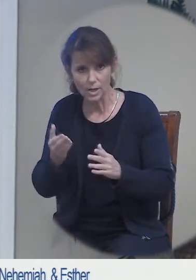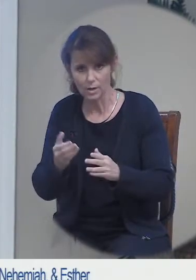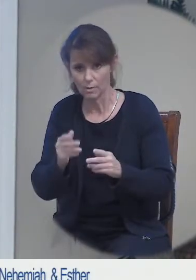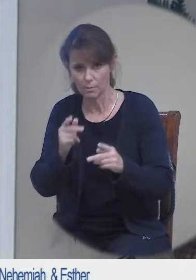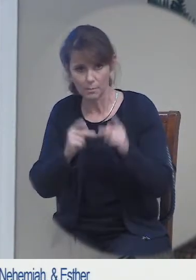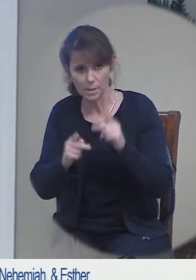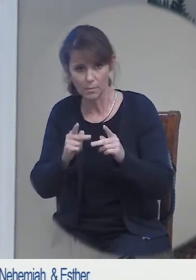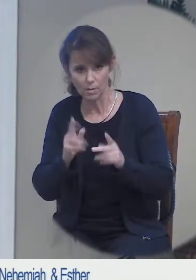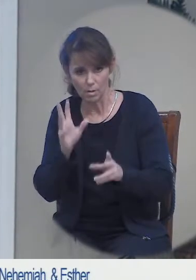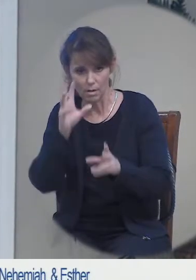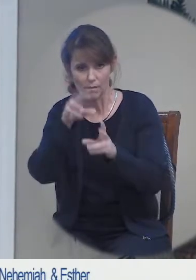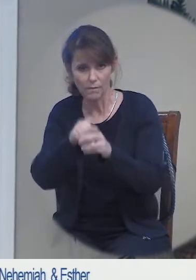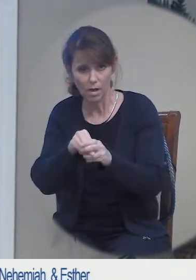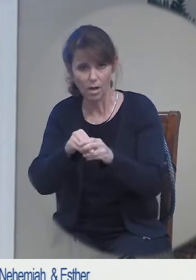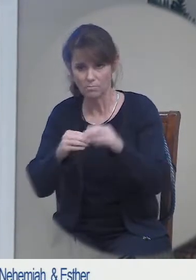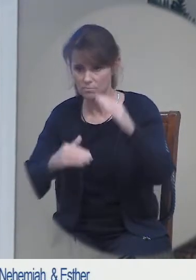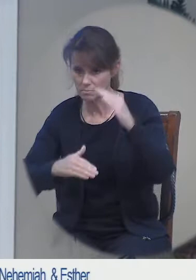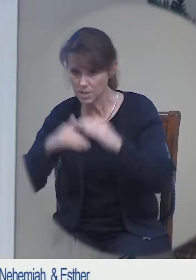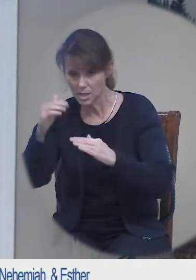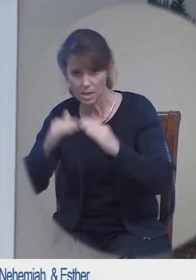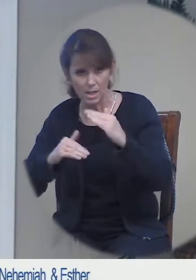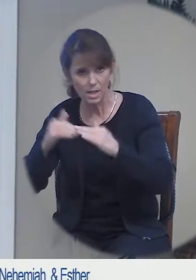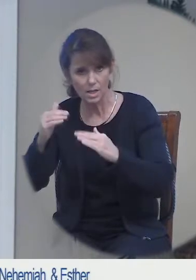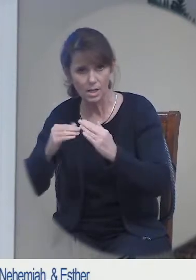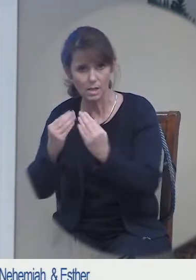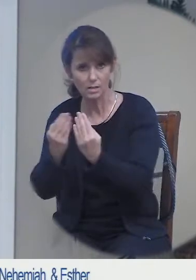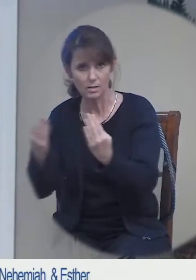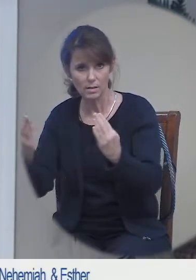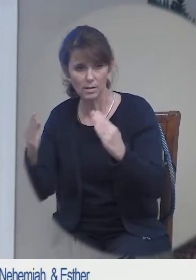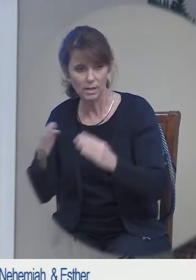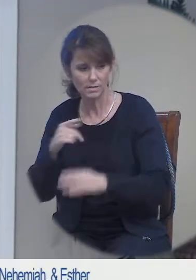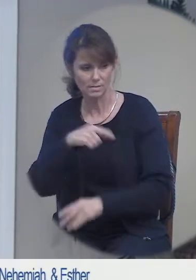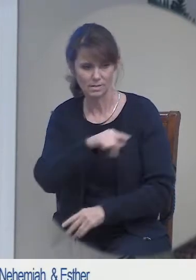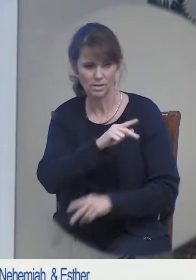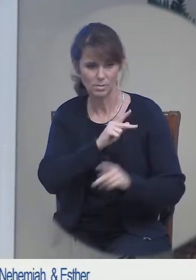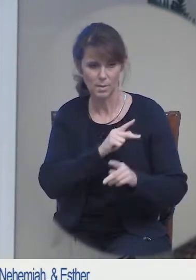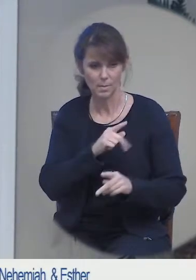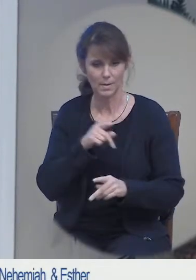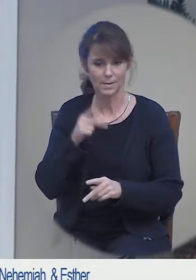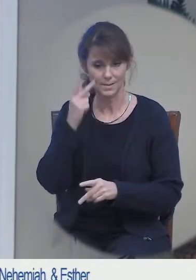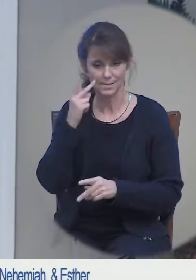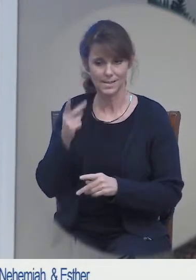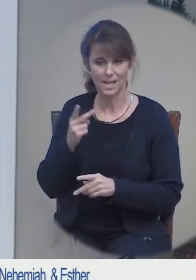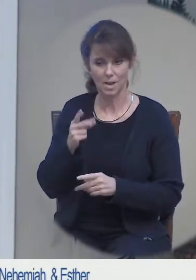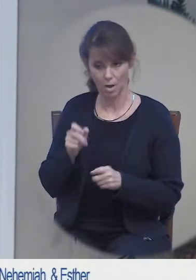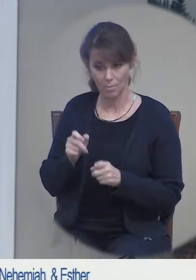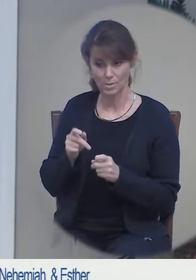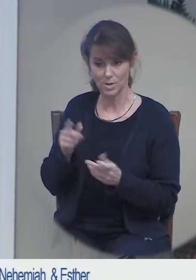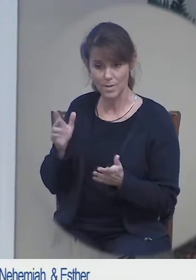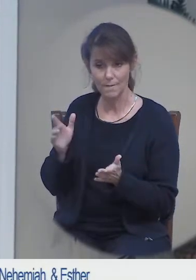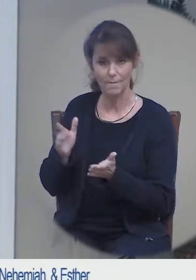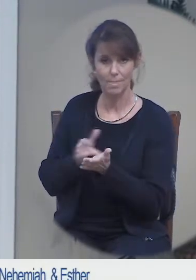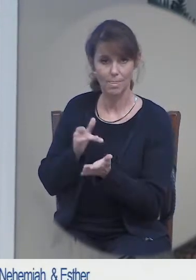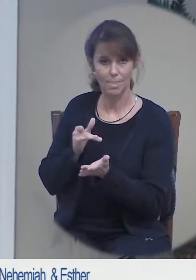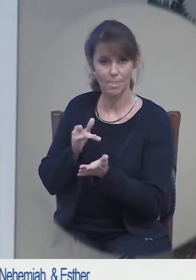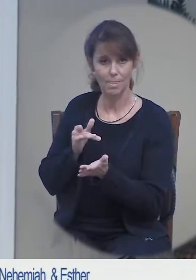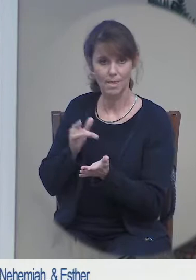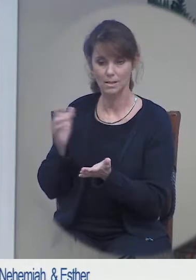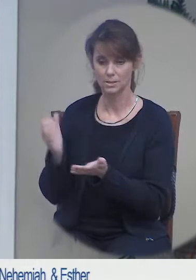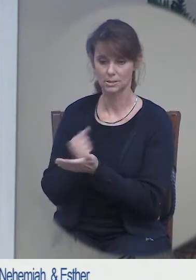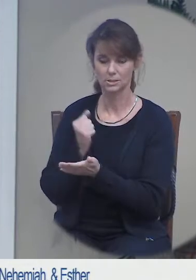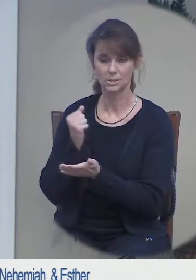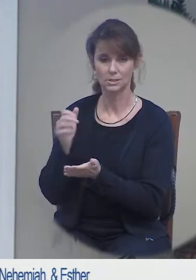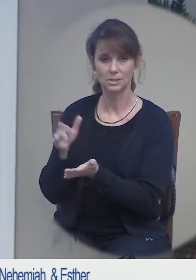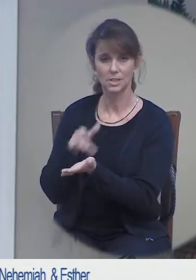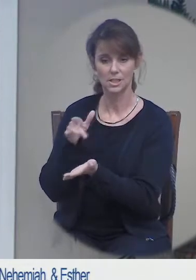an opportunity arose that they could take advantage of someone else for their own benefit, they were willing to take it.